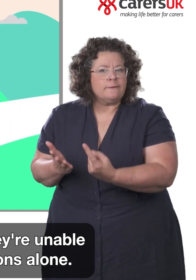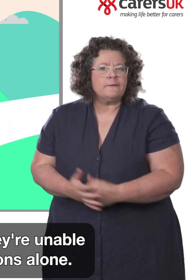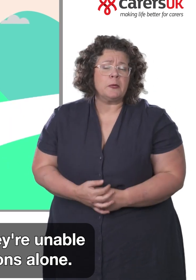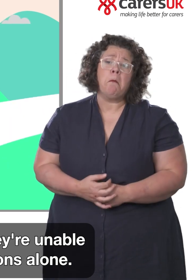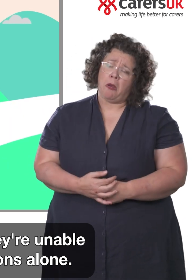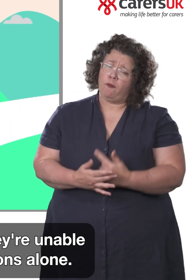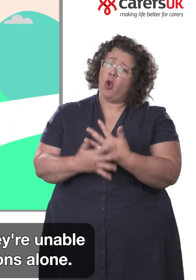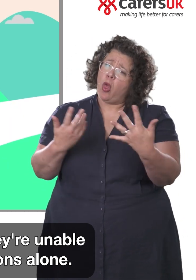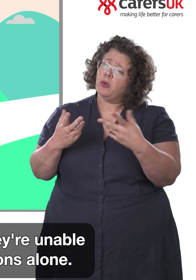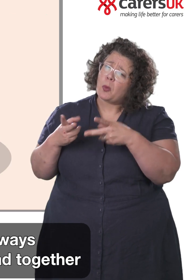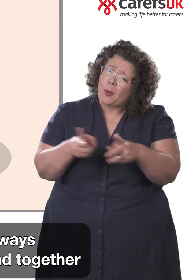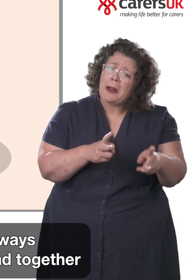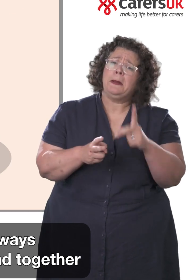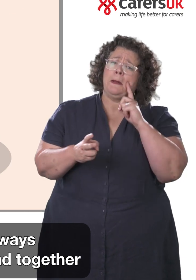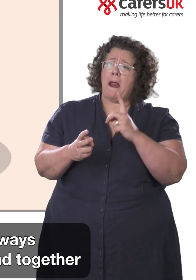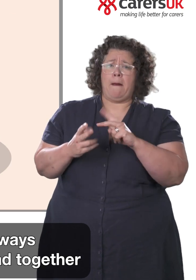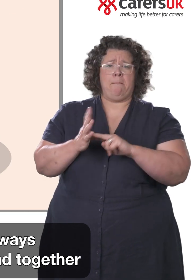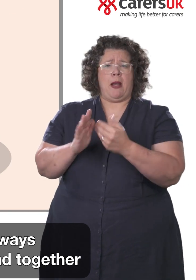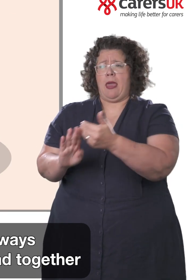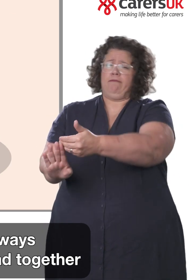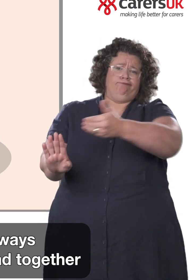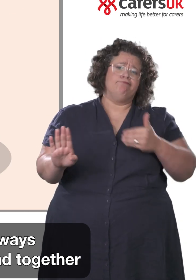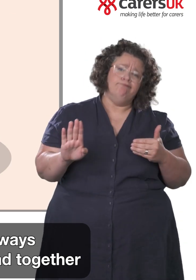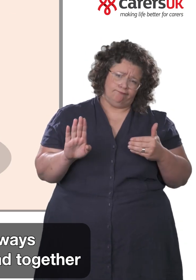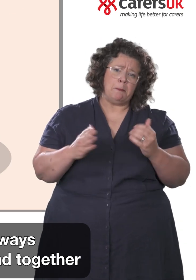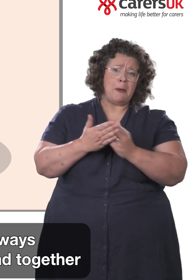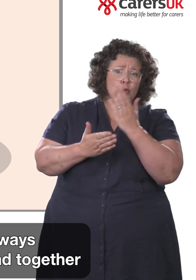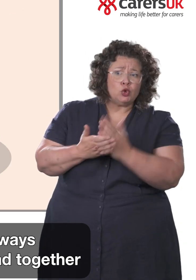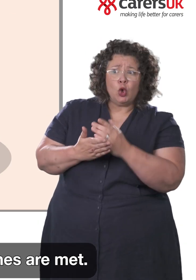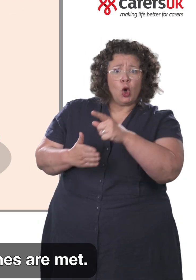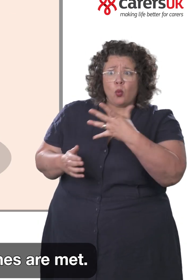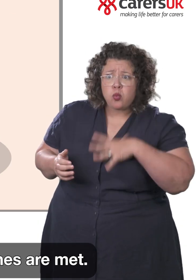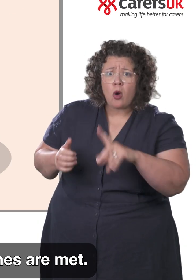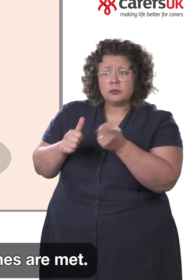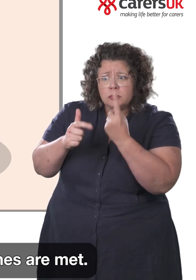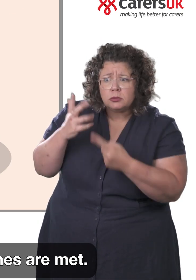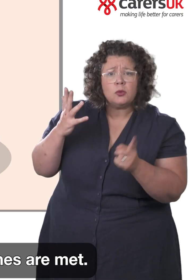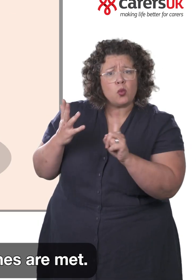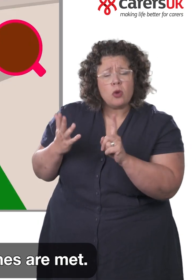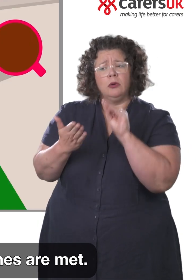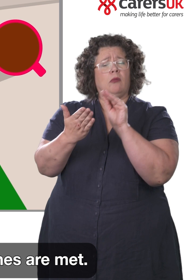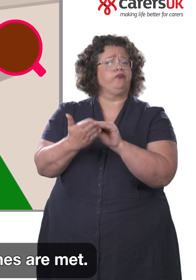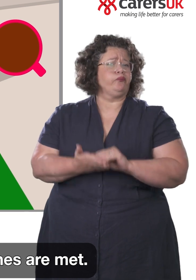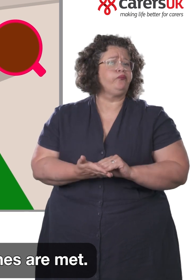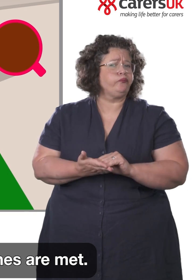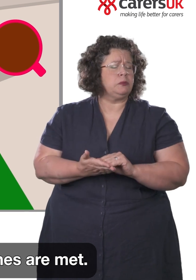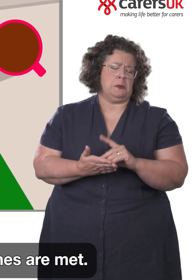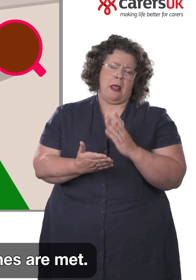alone. But there are lots of ways in which you can plan ahead together to help make sure their wishes are